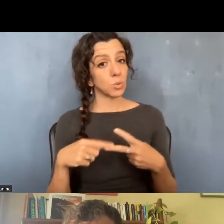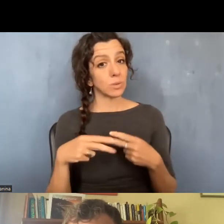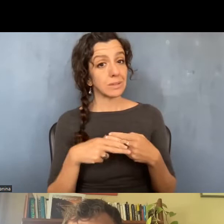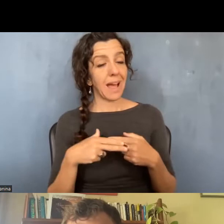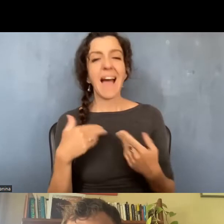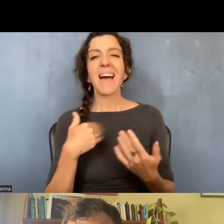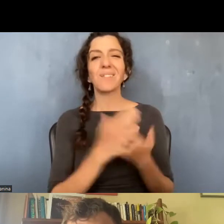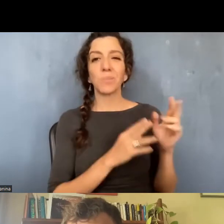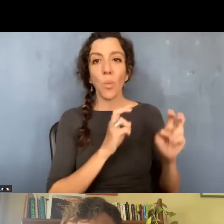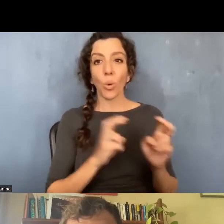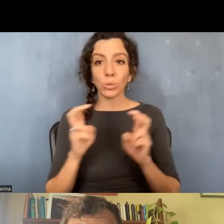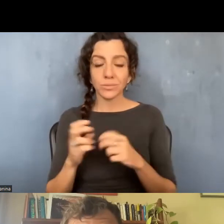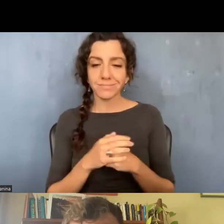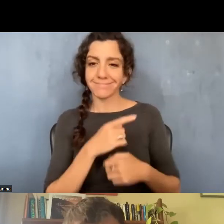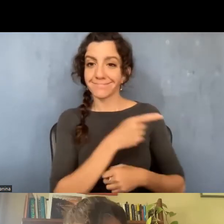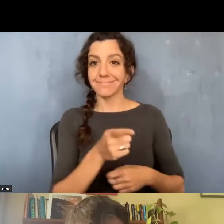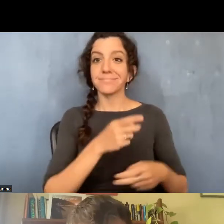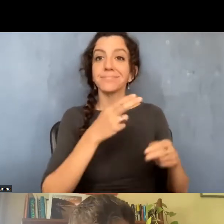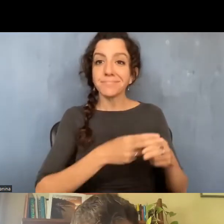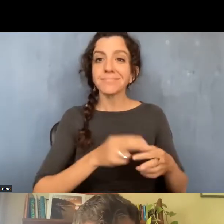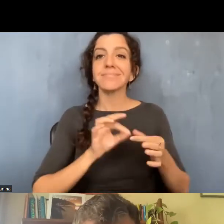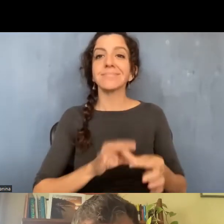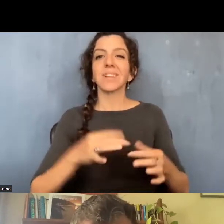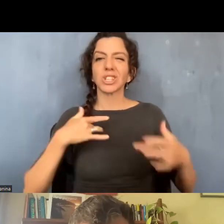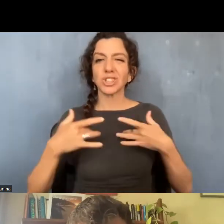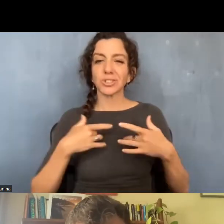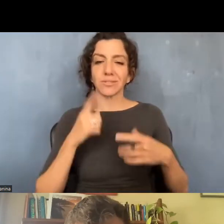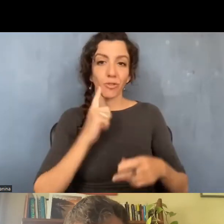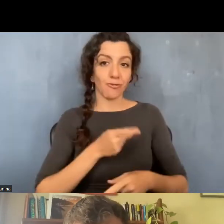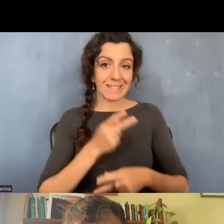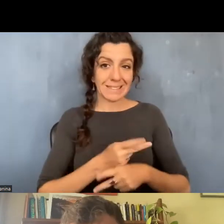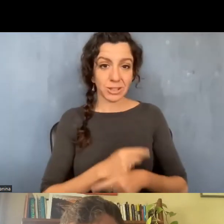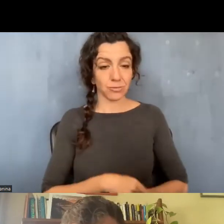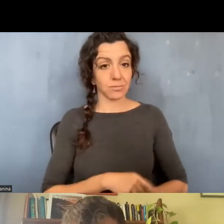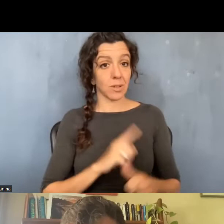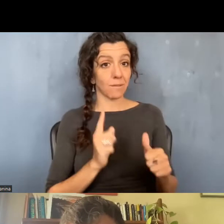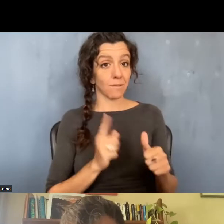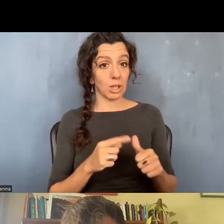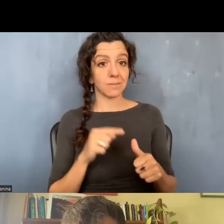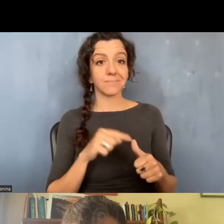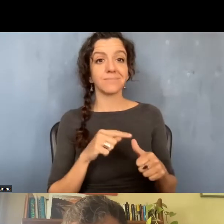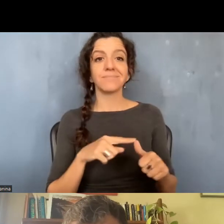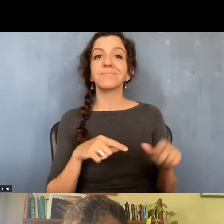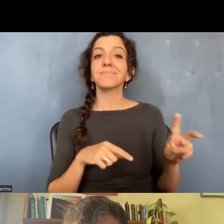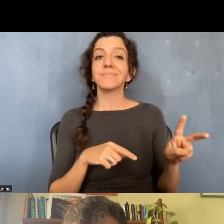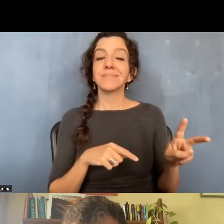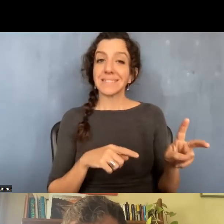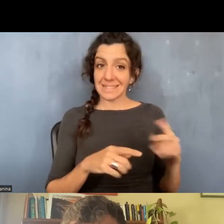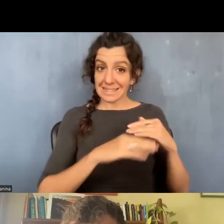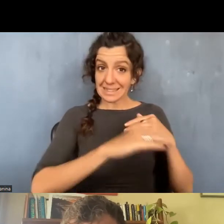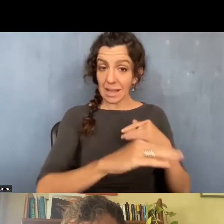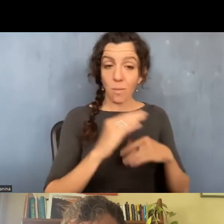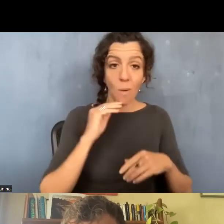which concerns about retention are raised. This first person noted, quote, "Having a stable home